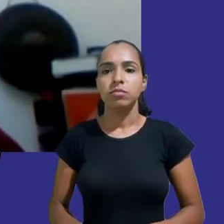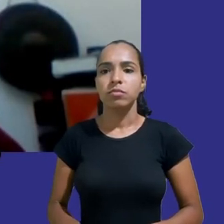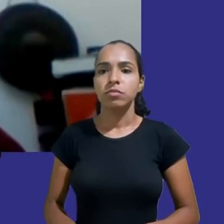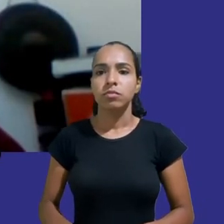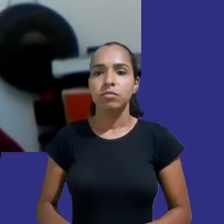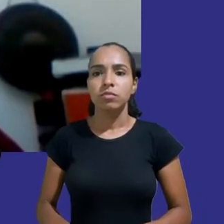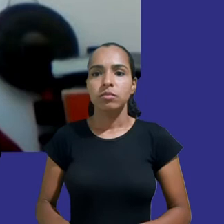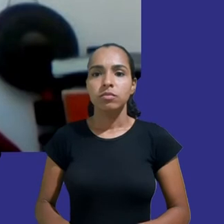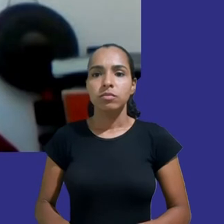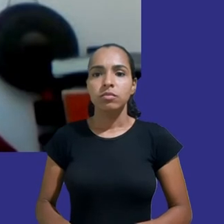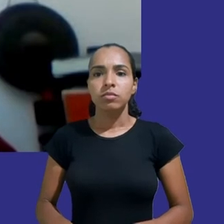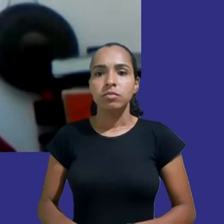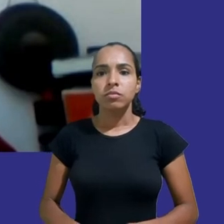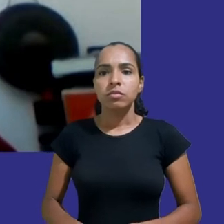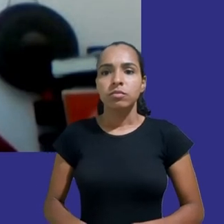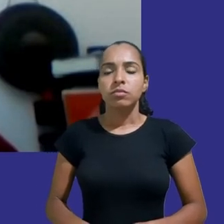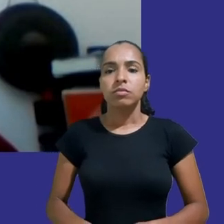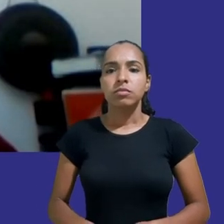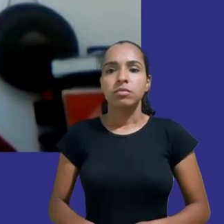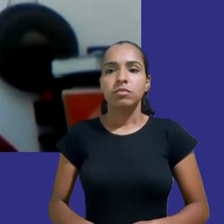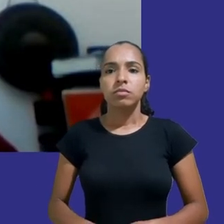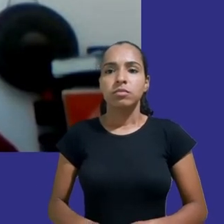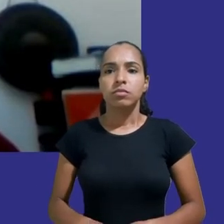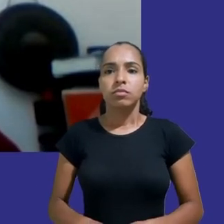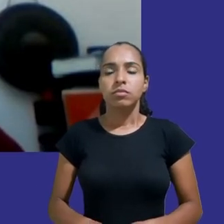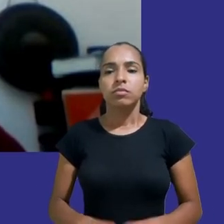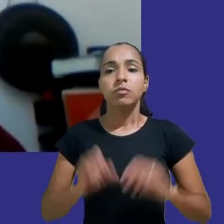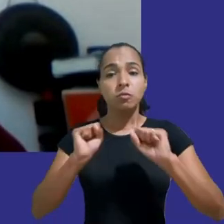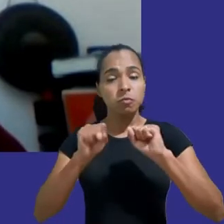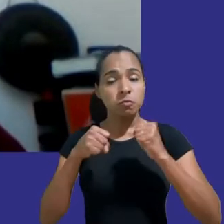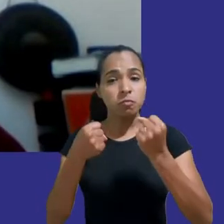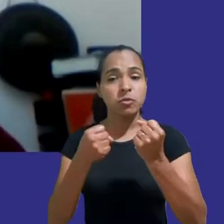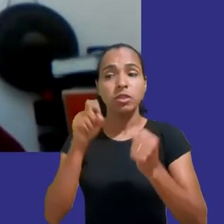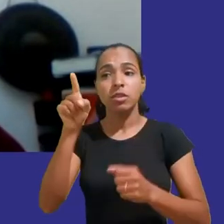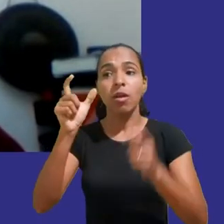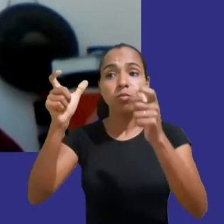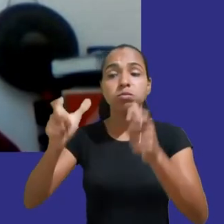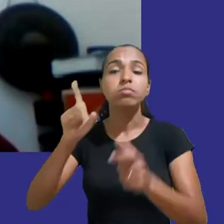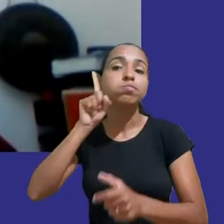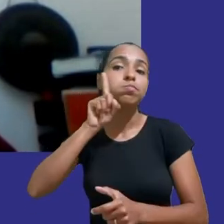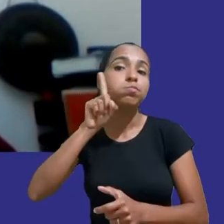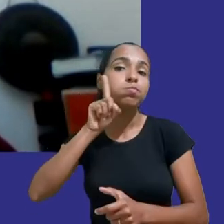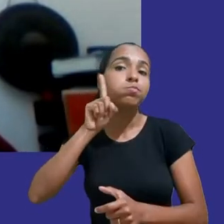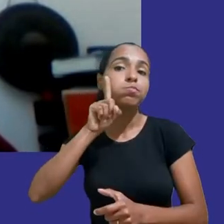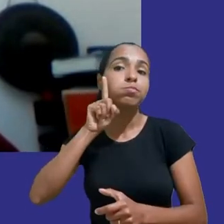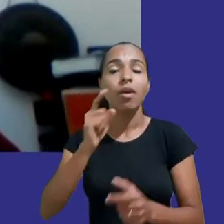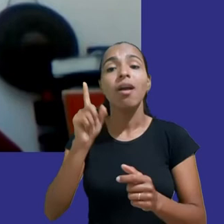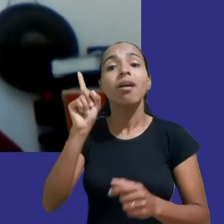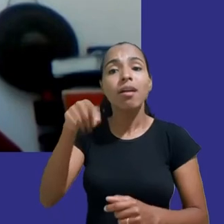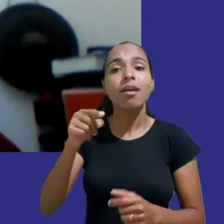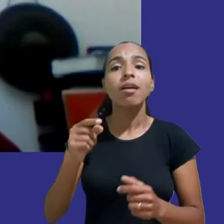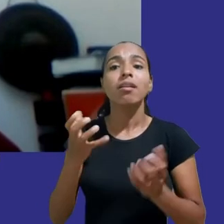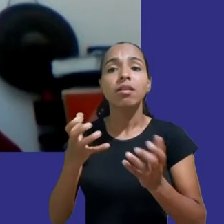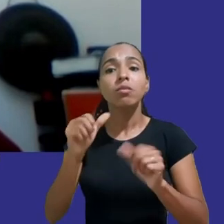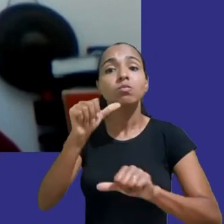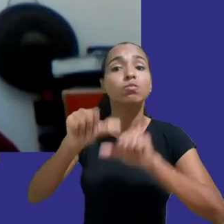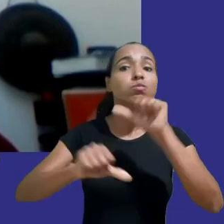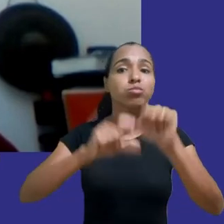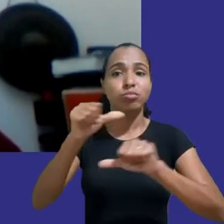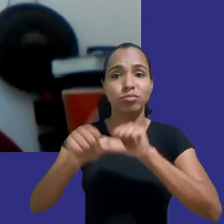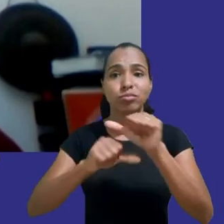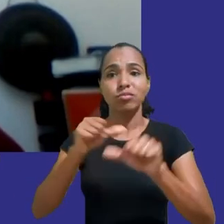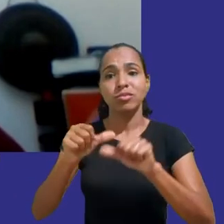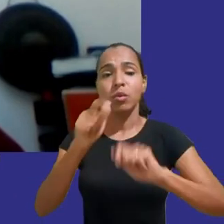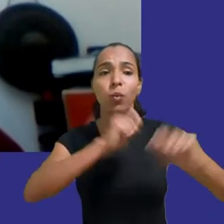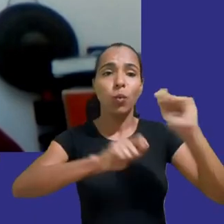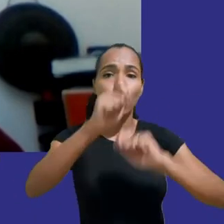put in the FTC complaint is we actually want to see practice change in the digital economy and so what